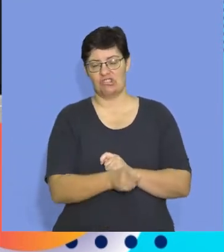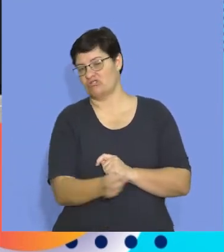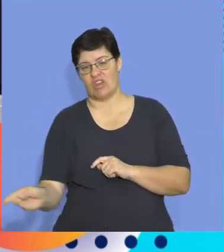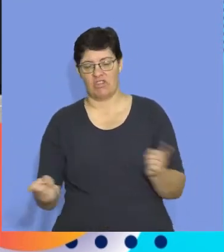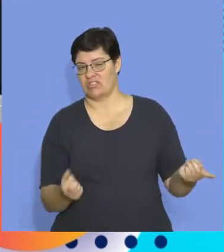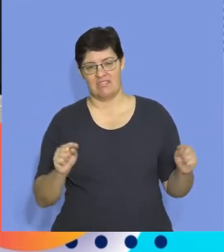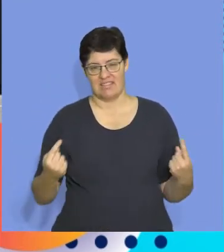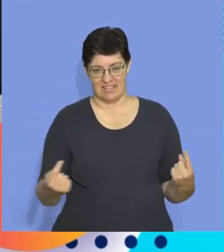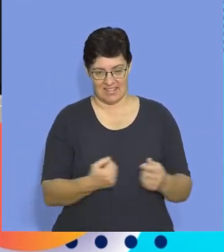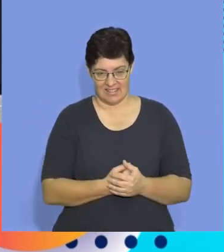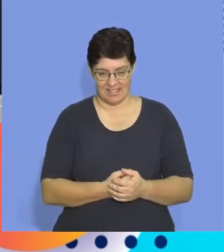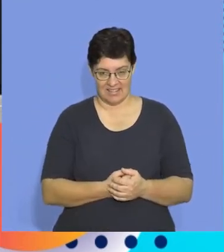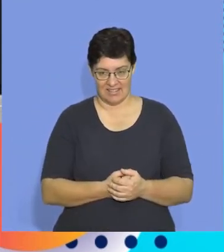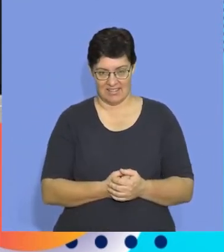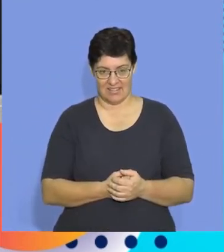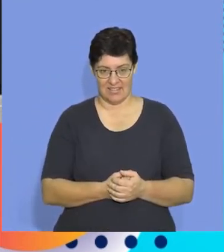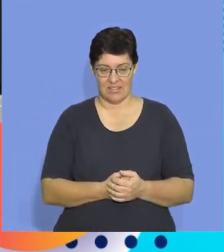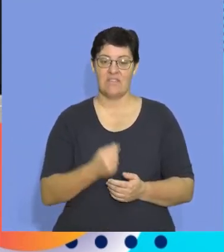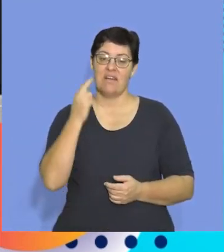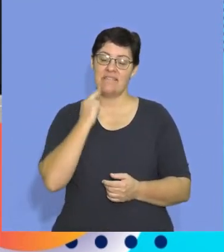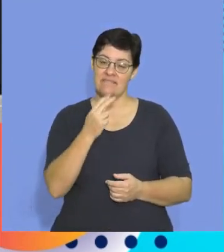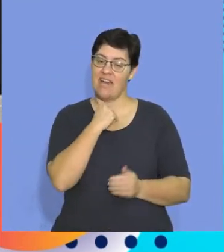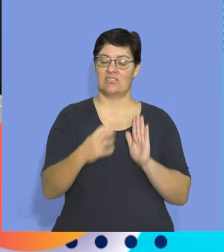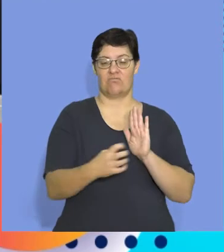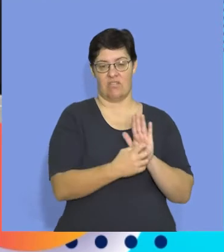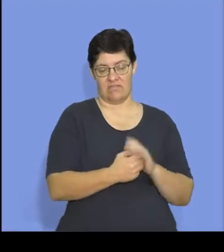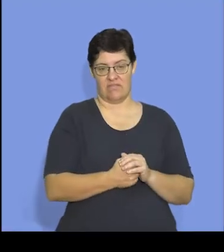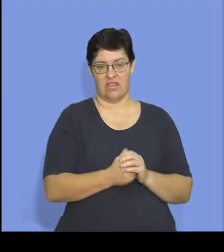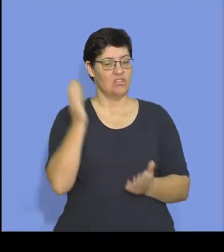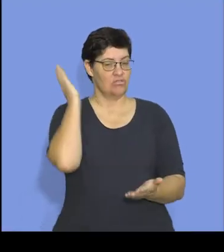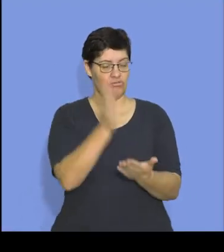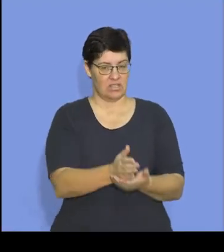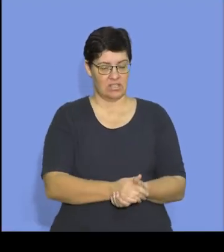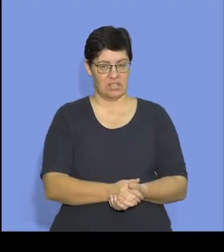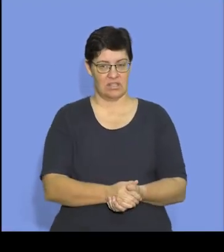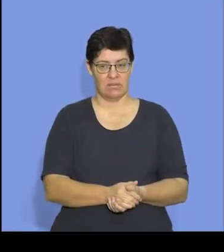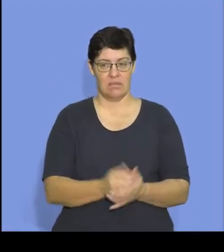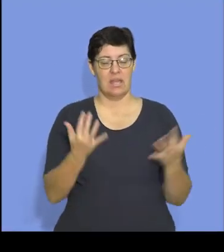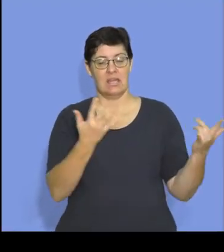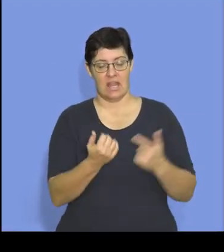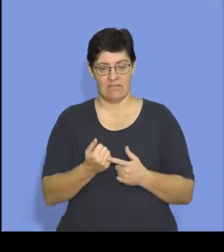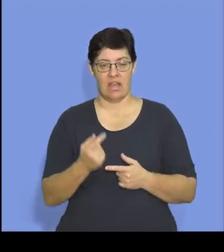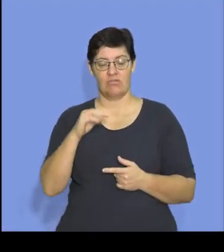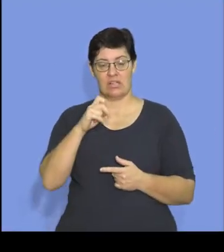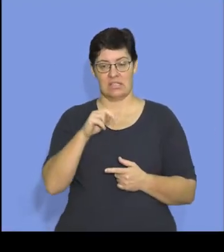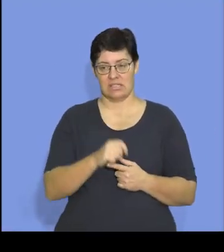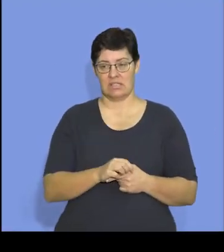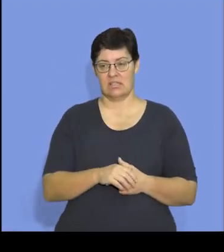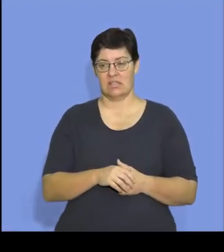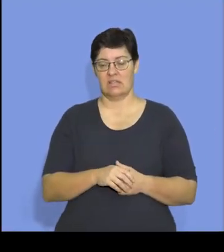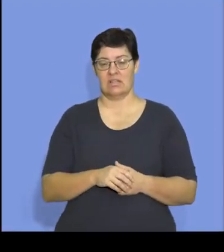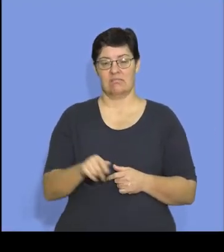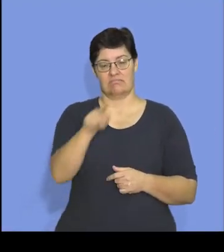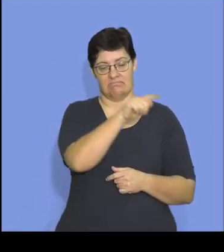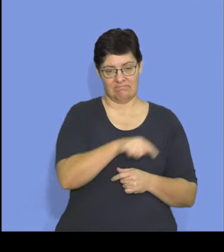okay? So we've got this nice graph, nice and straight, and if I had to calculate the gradient of my velocity time graph, that's